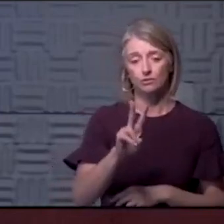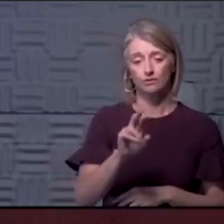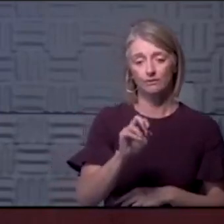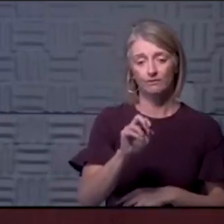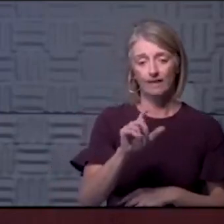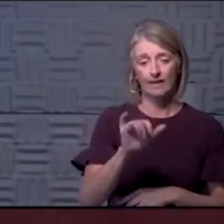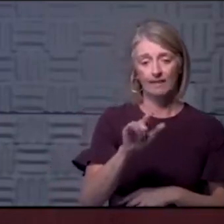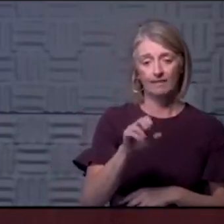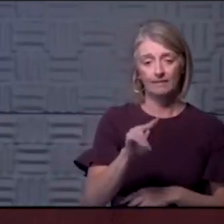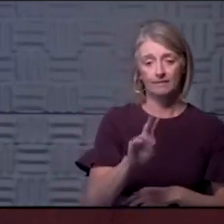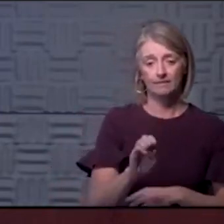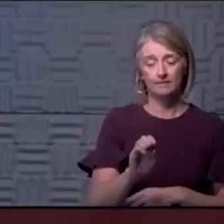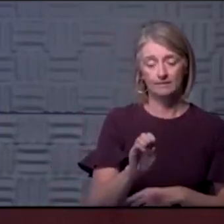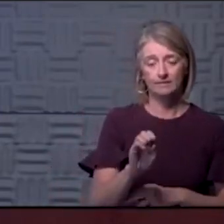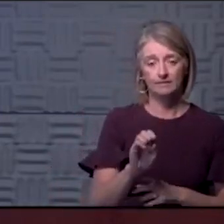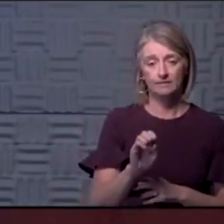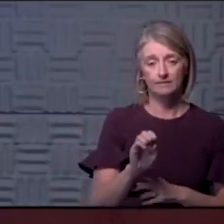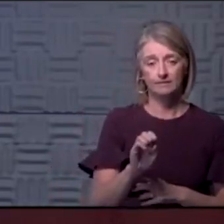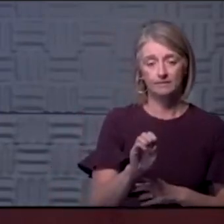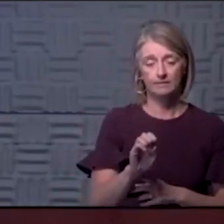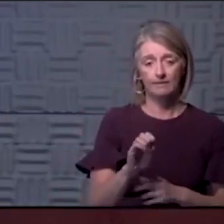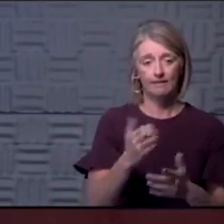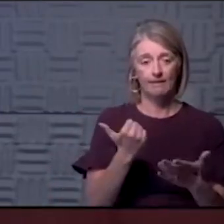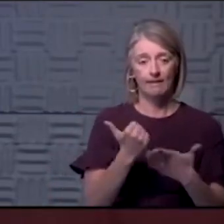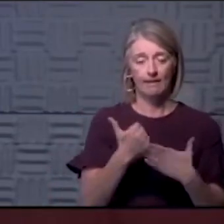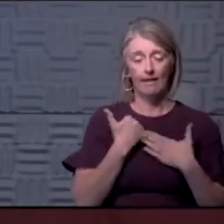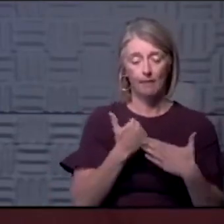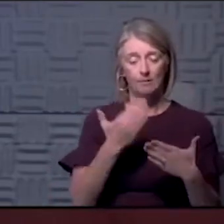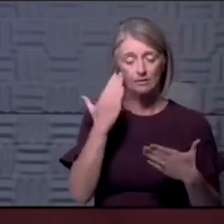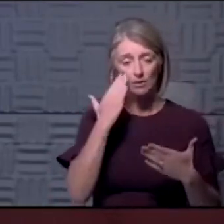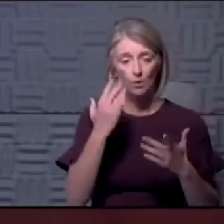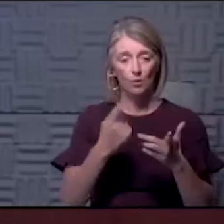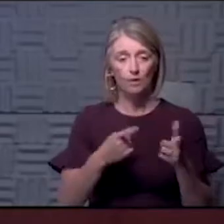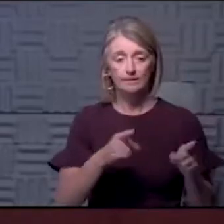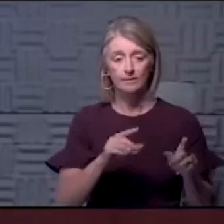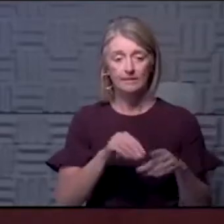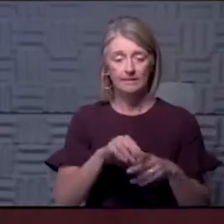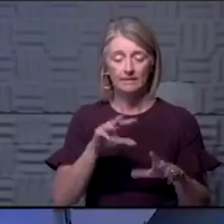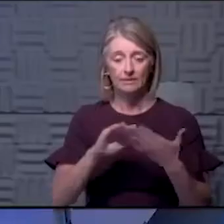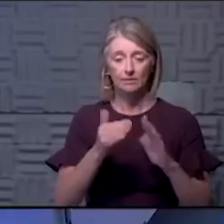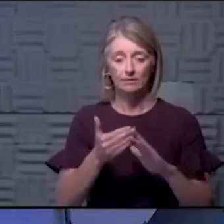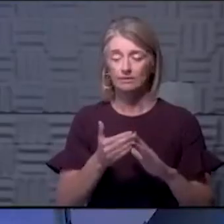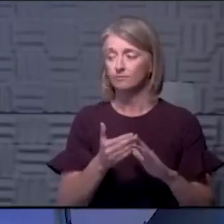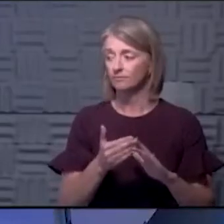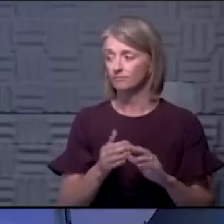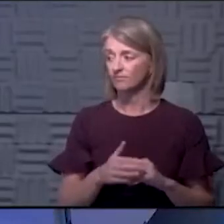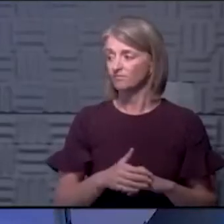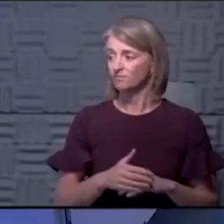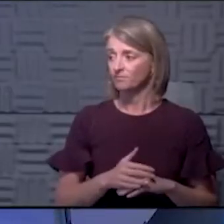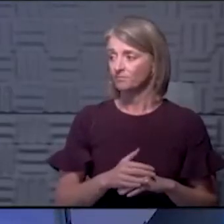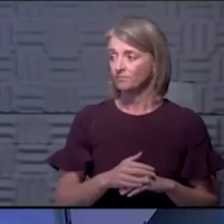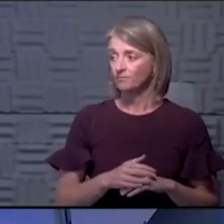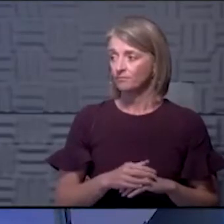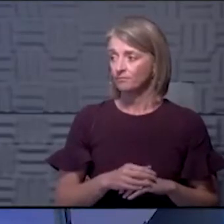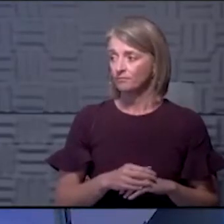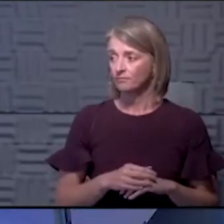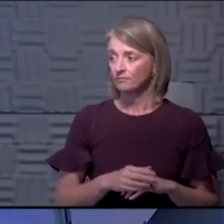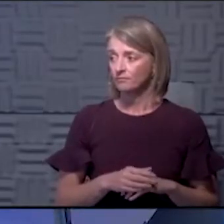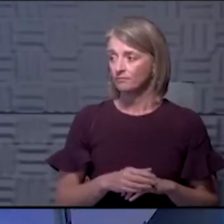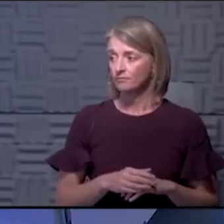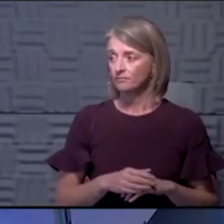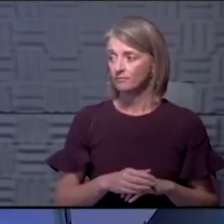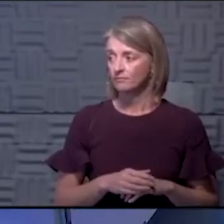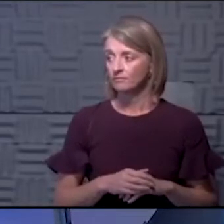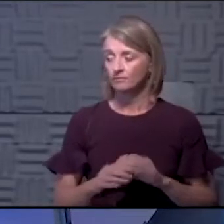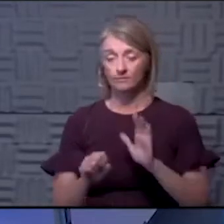that's really designed mostly to help us know what's happening in our community. I think that's actually, in some ways, you can do this. You do the